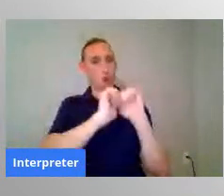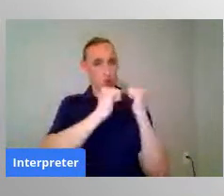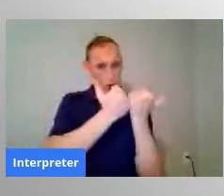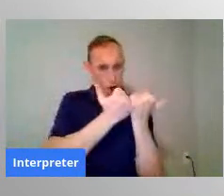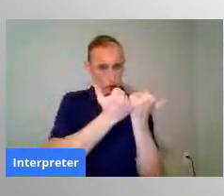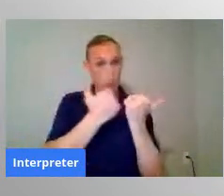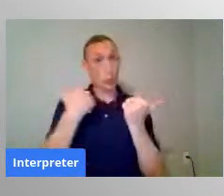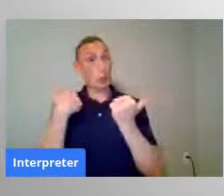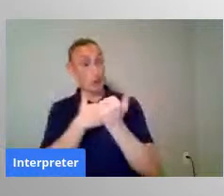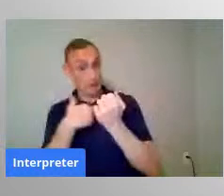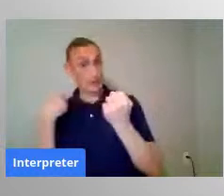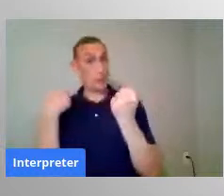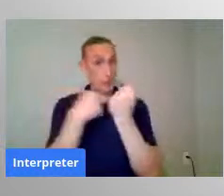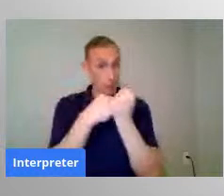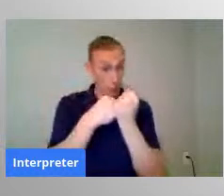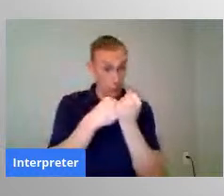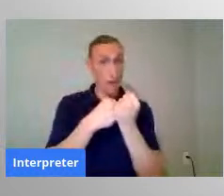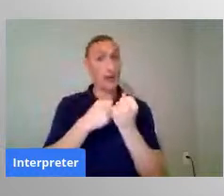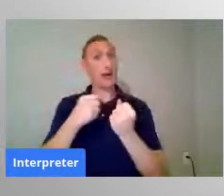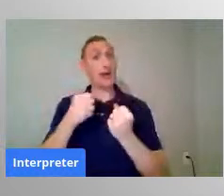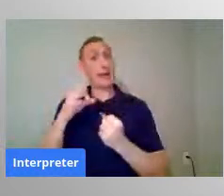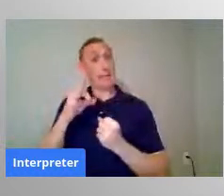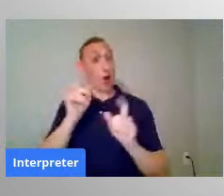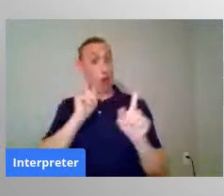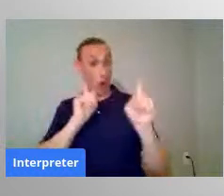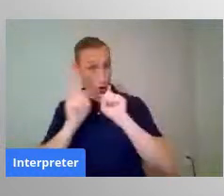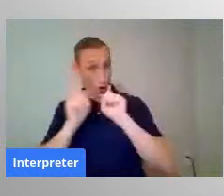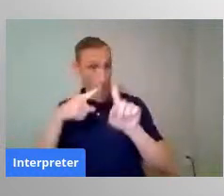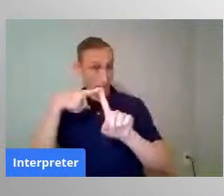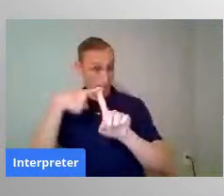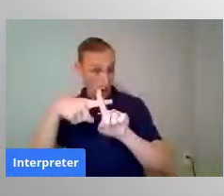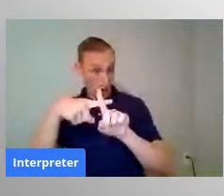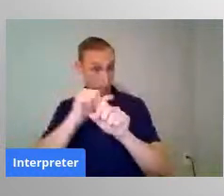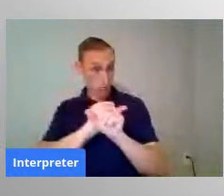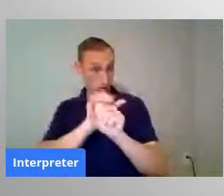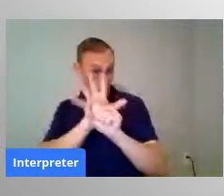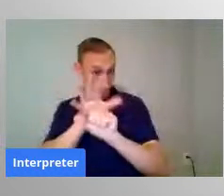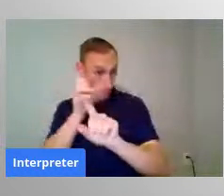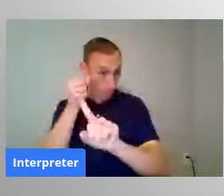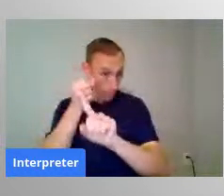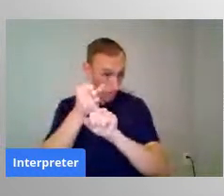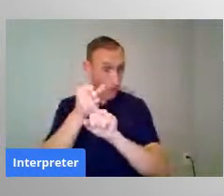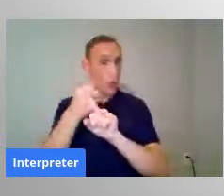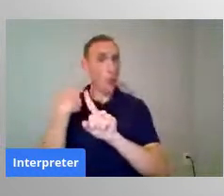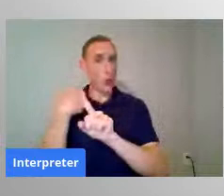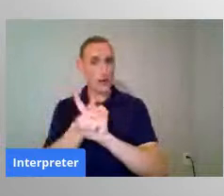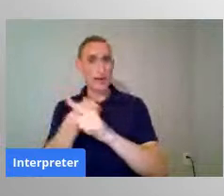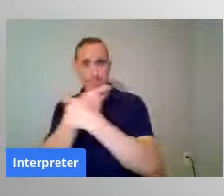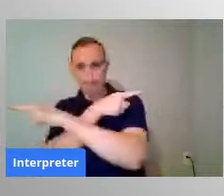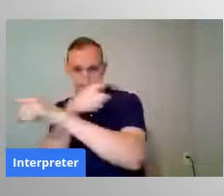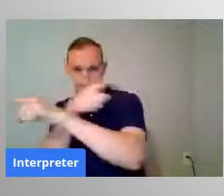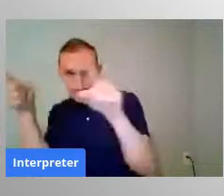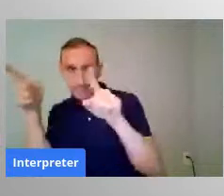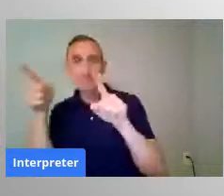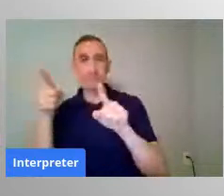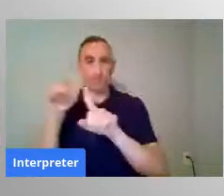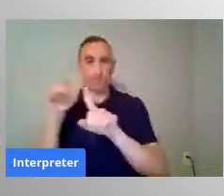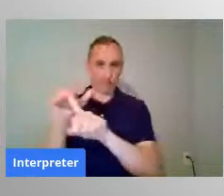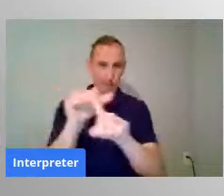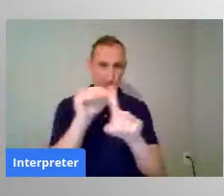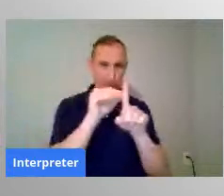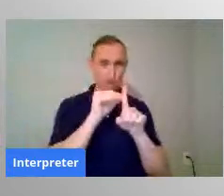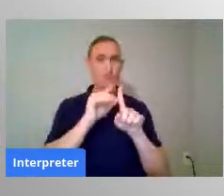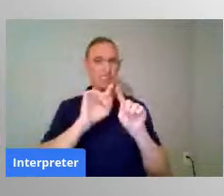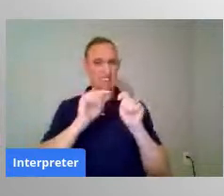for reporting any positive cases and not allowing those teams. So most of our teams have had periods of 2 or 3